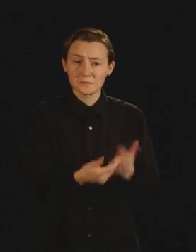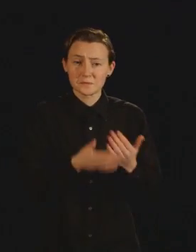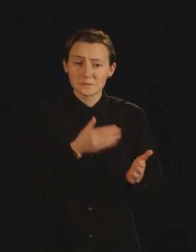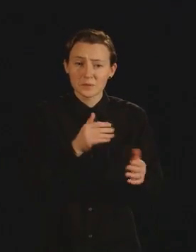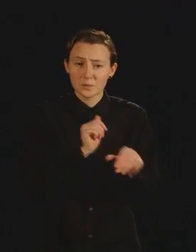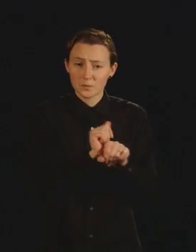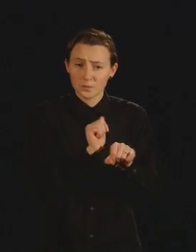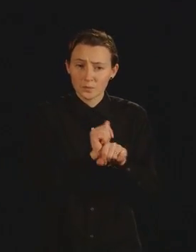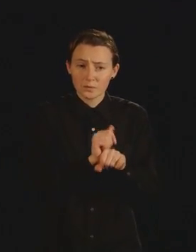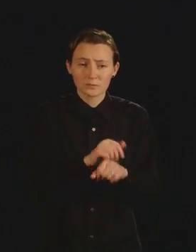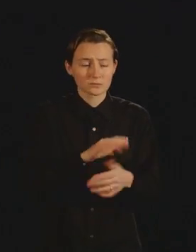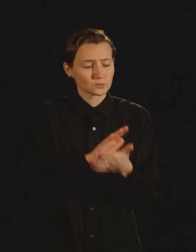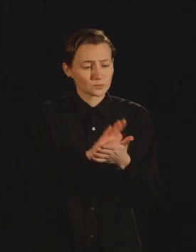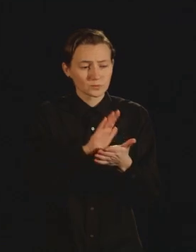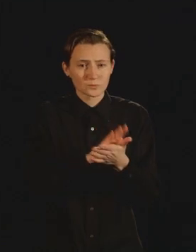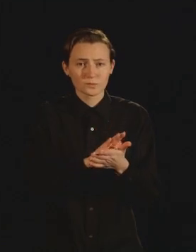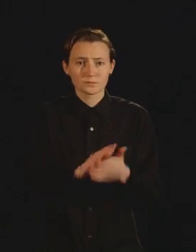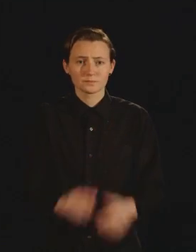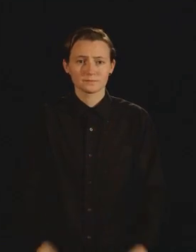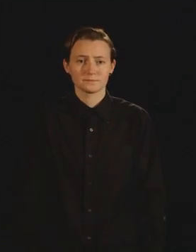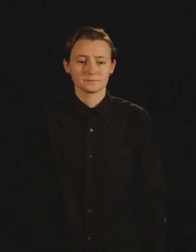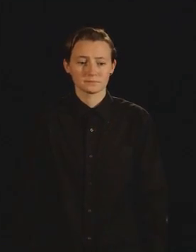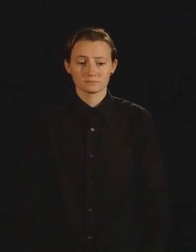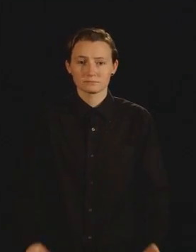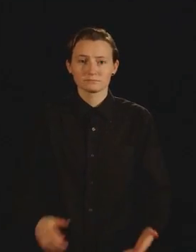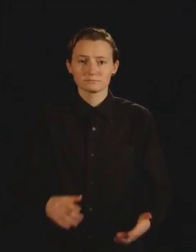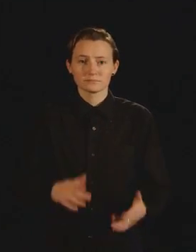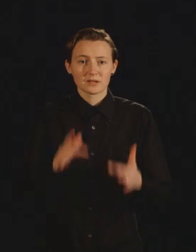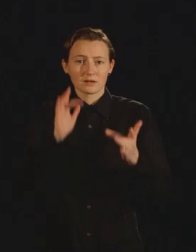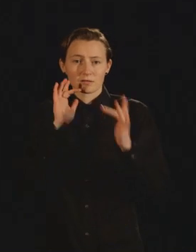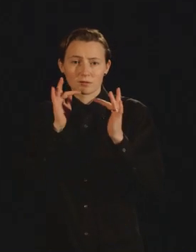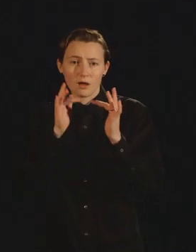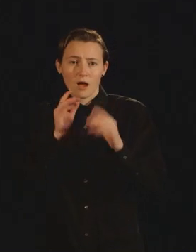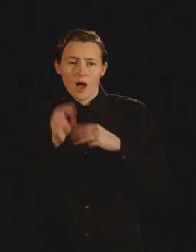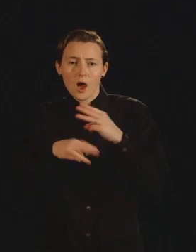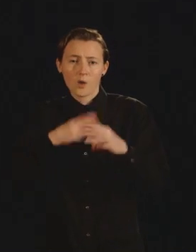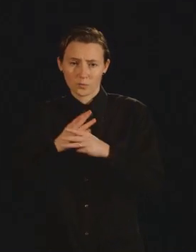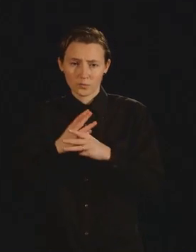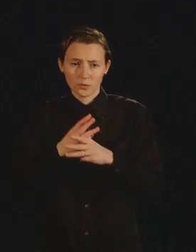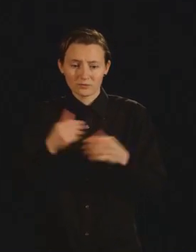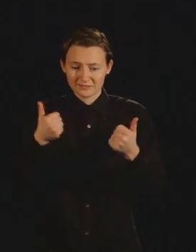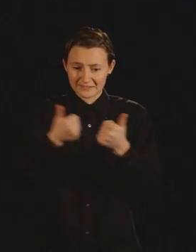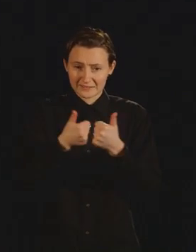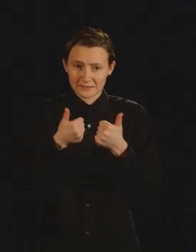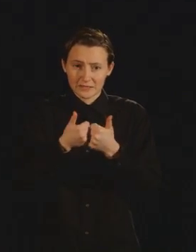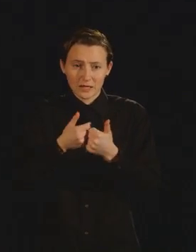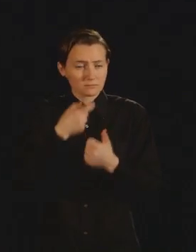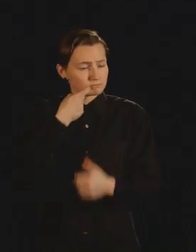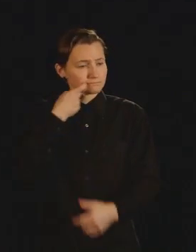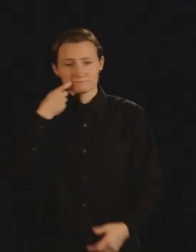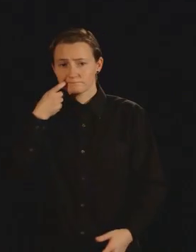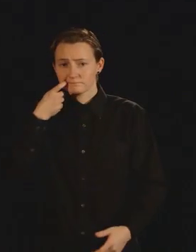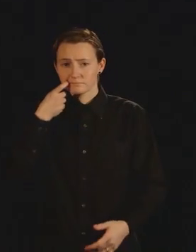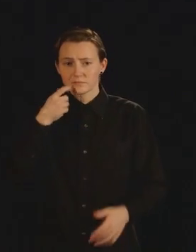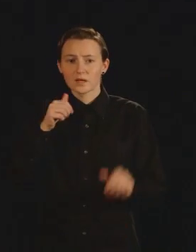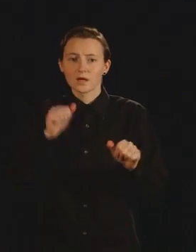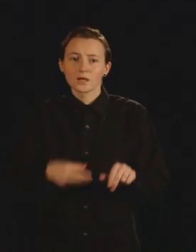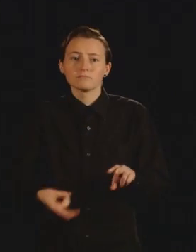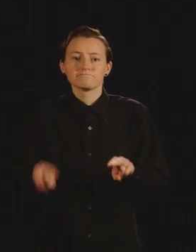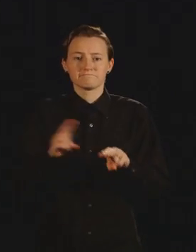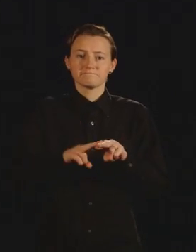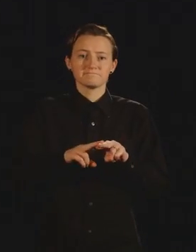playground to the boardroom. In the digital worlds of gaming addiction and curated social identities,